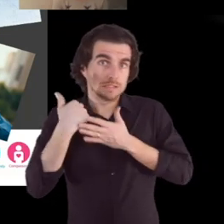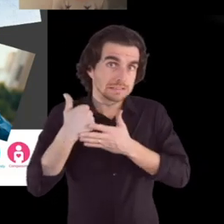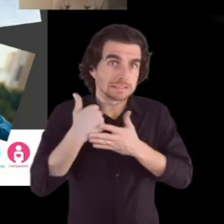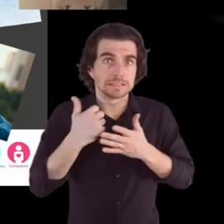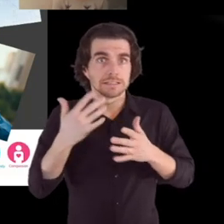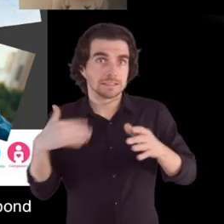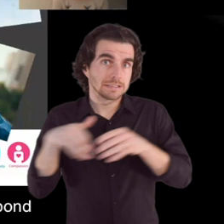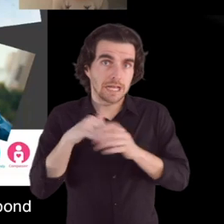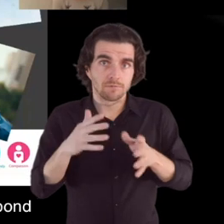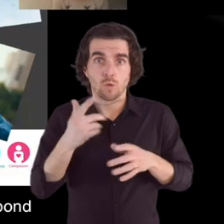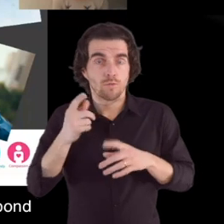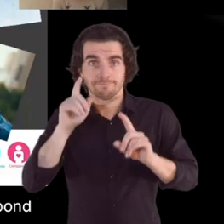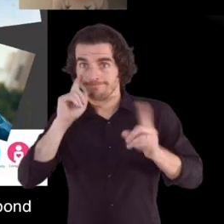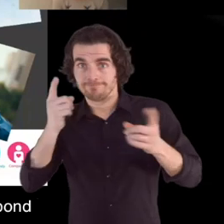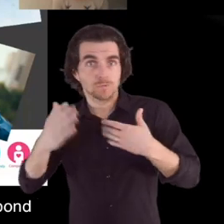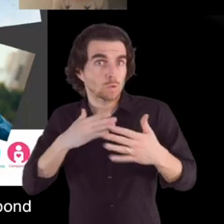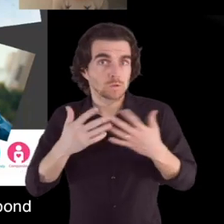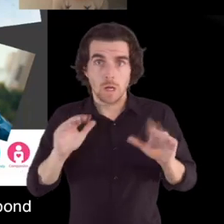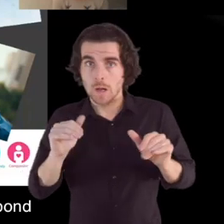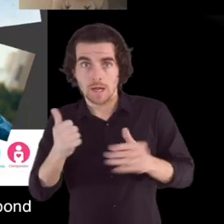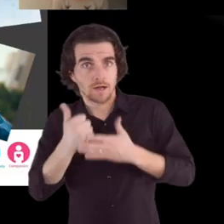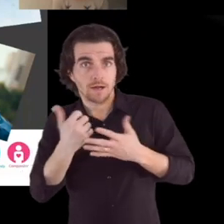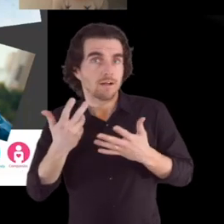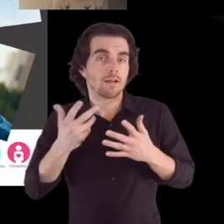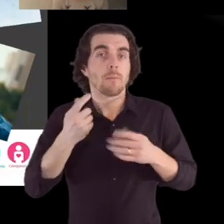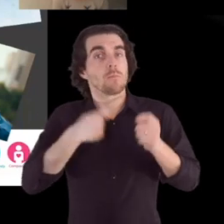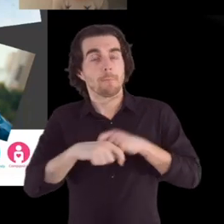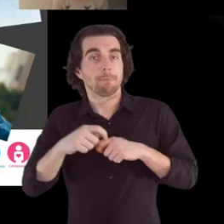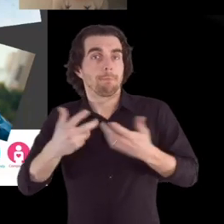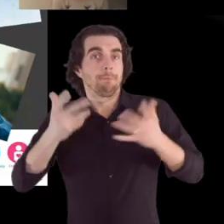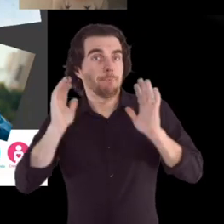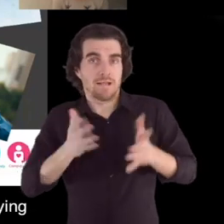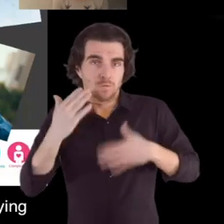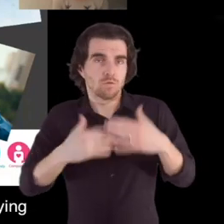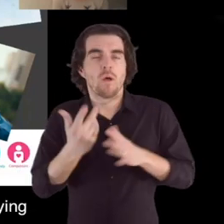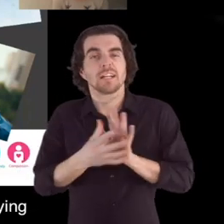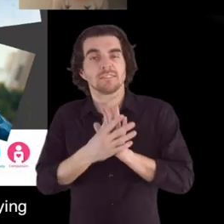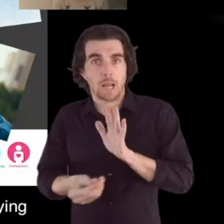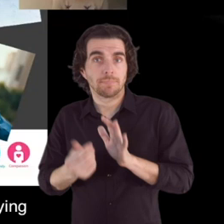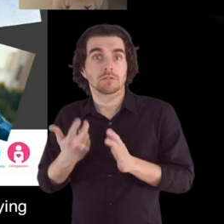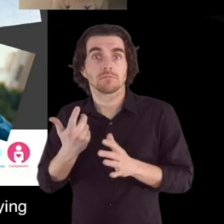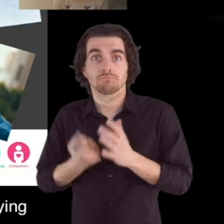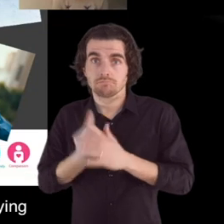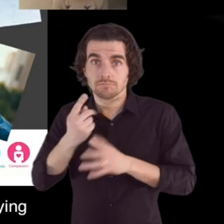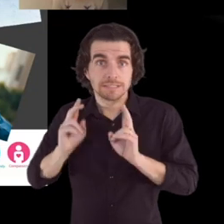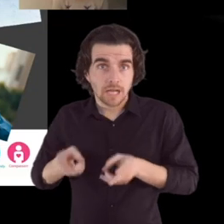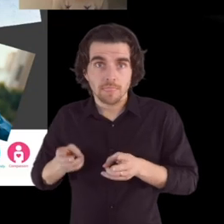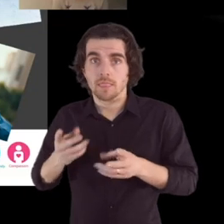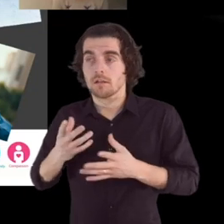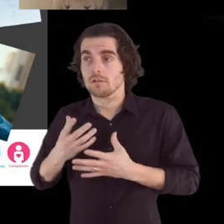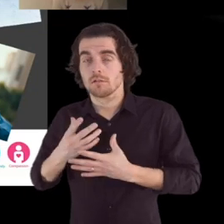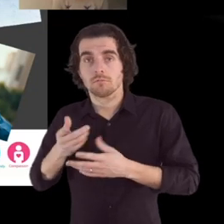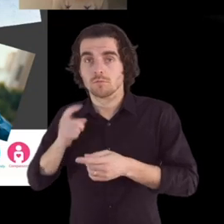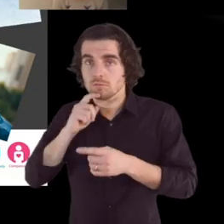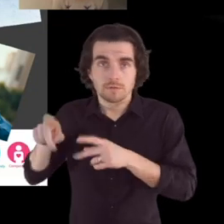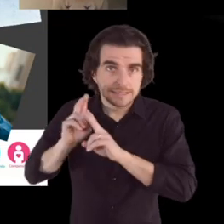being depleted, people are maybe unable to act or respond in the way they normally would. So for example, as I said, death and dying maybe not handled